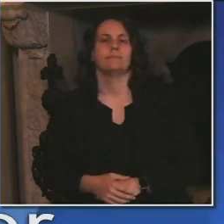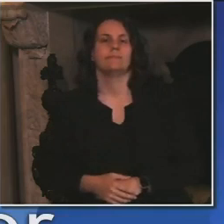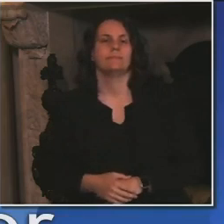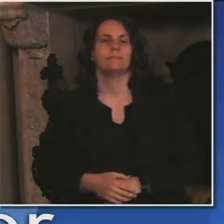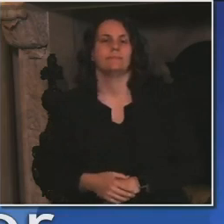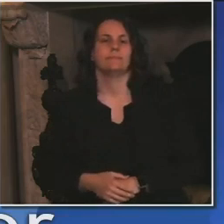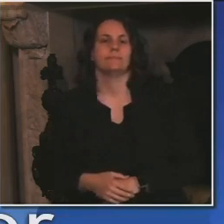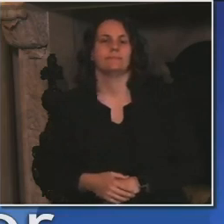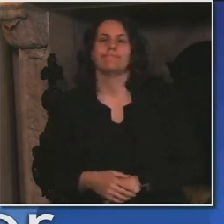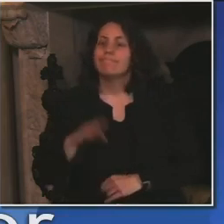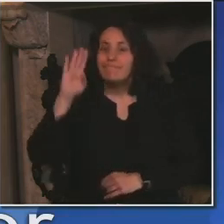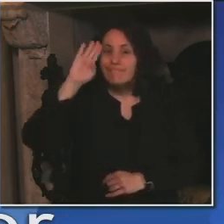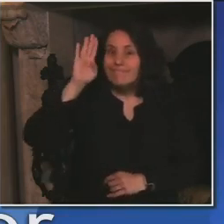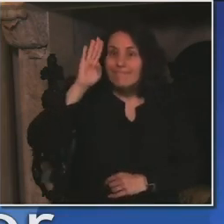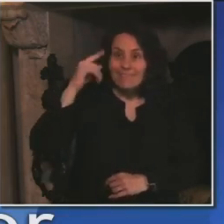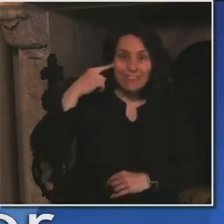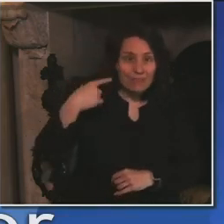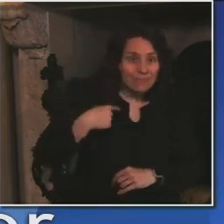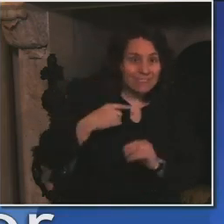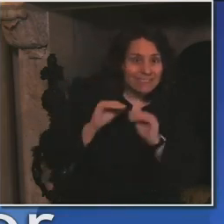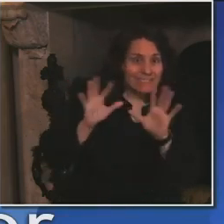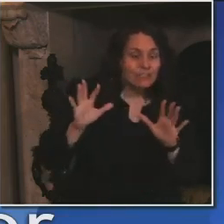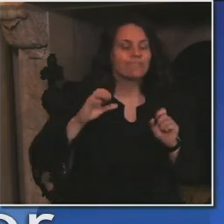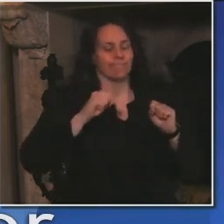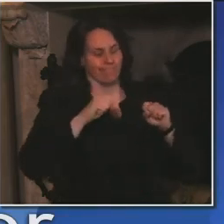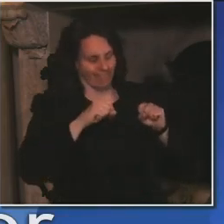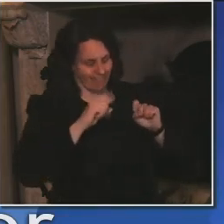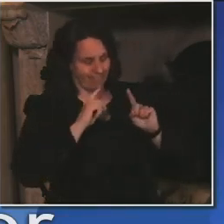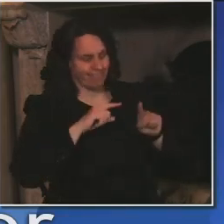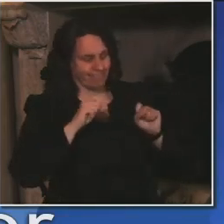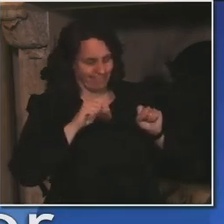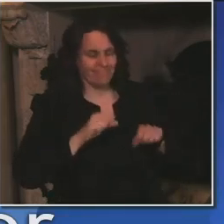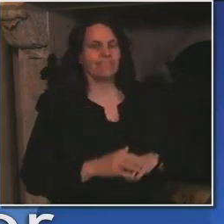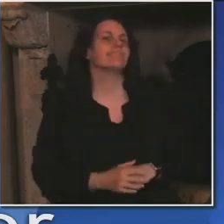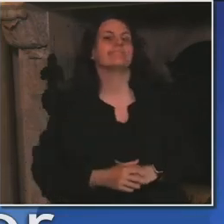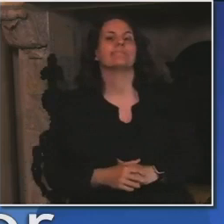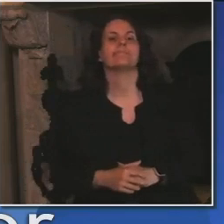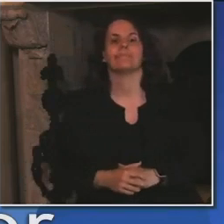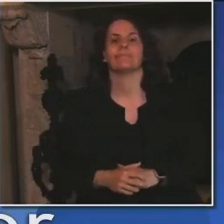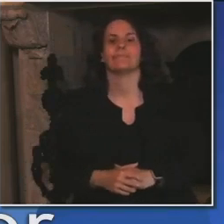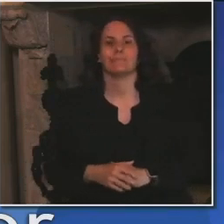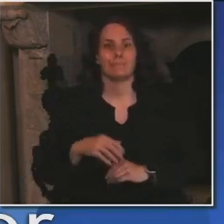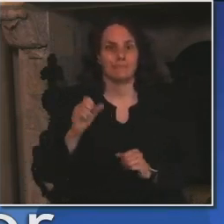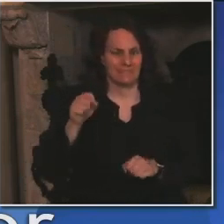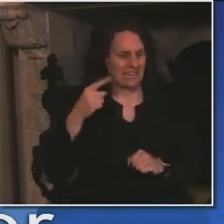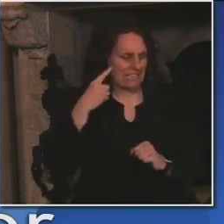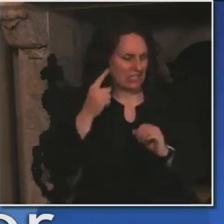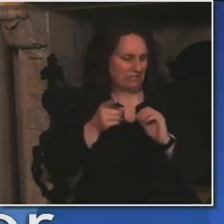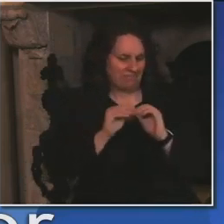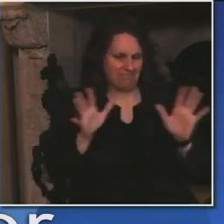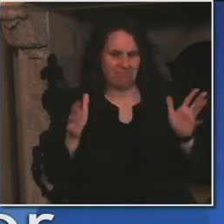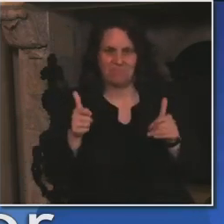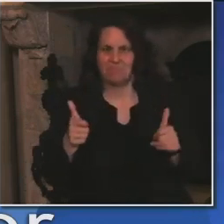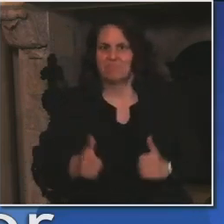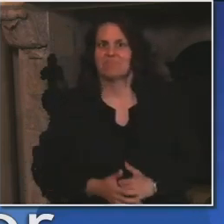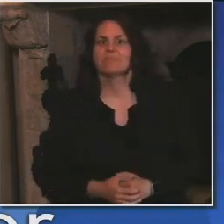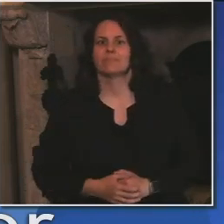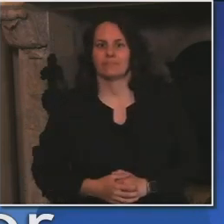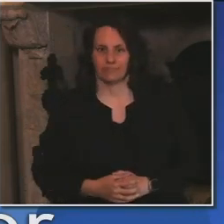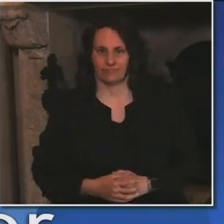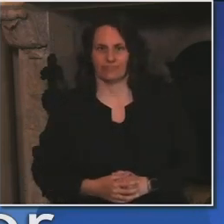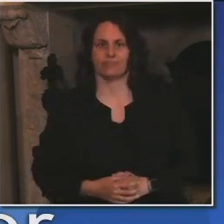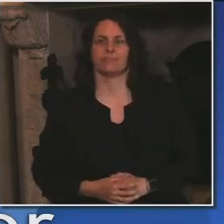Hi, can you hear me? Yep. Hi, can you hear me? Yes. Yep. Okay, thank you very much for taking my question. This